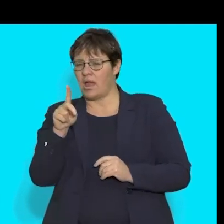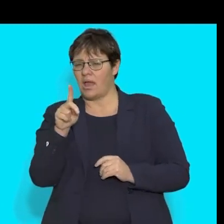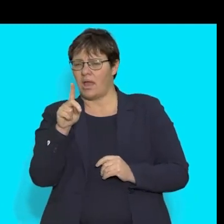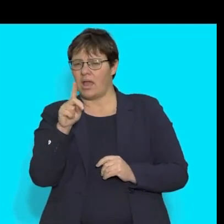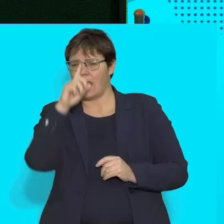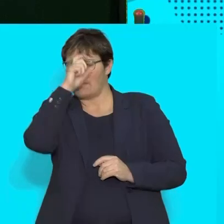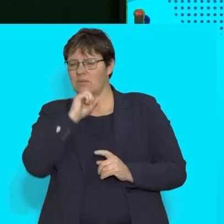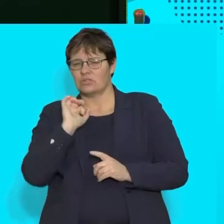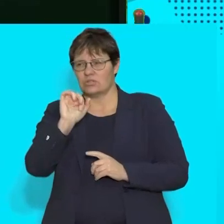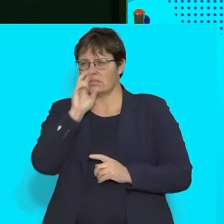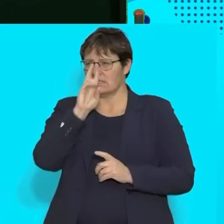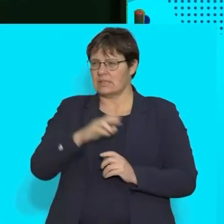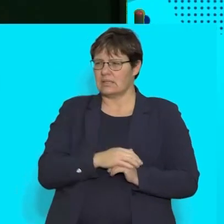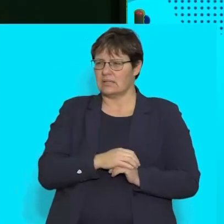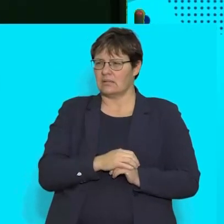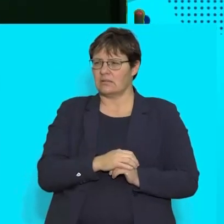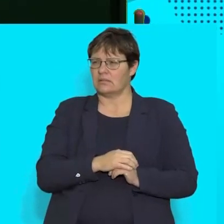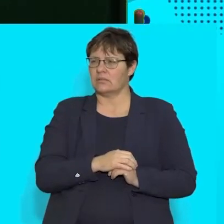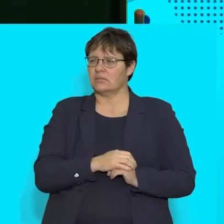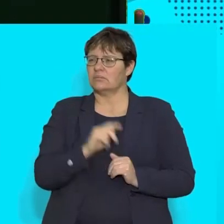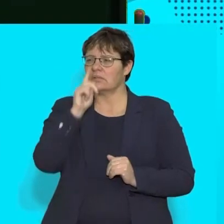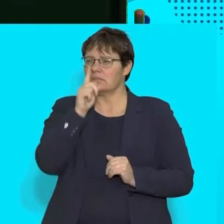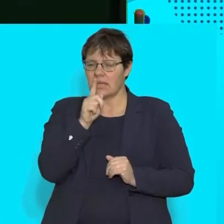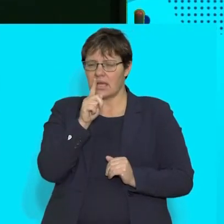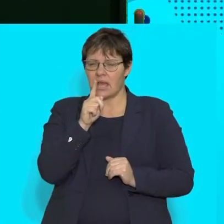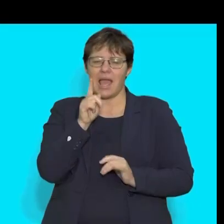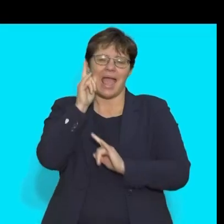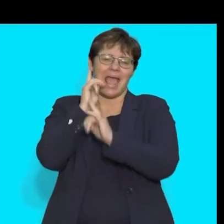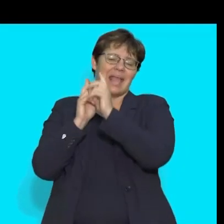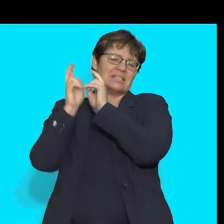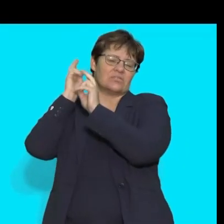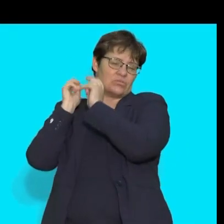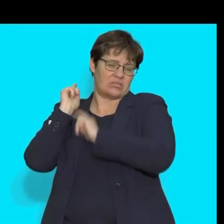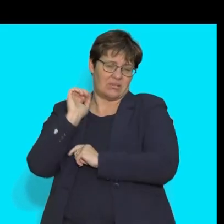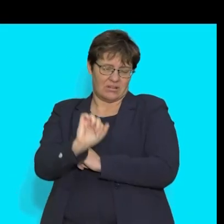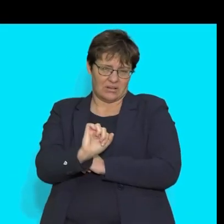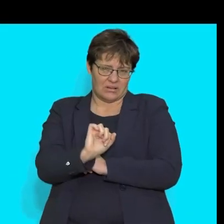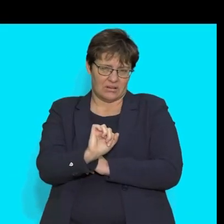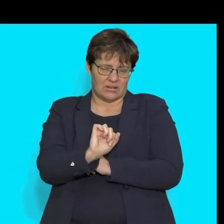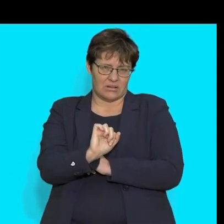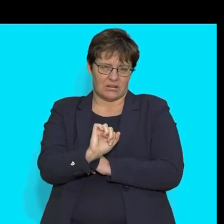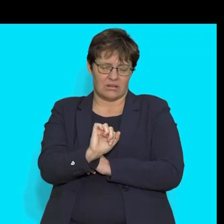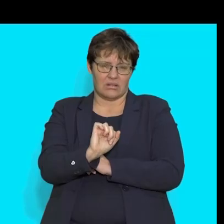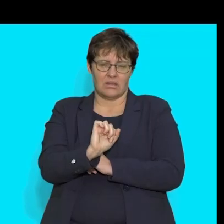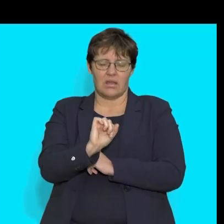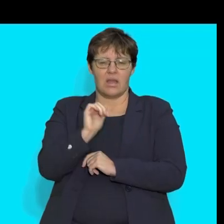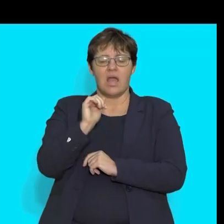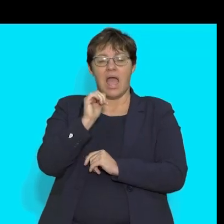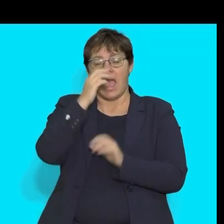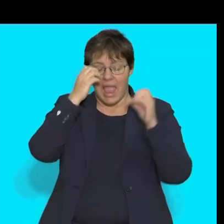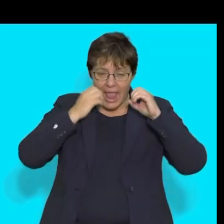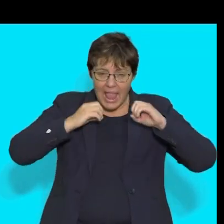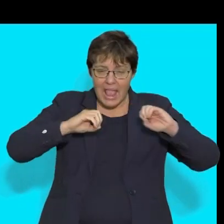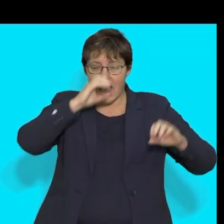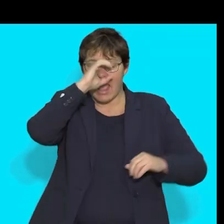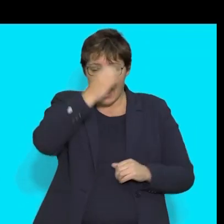images here, we can see up here, we can see the ancestral shape of the head of the elephant, and we can